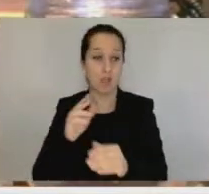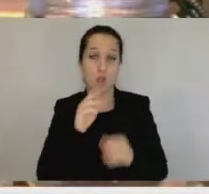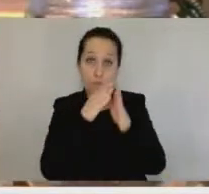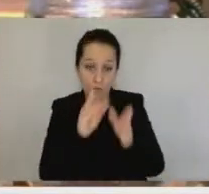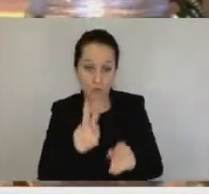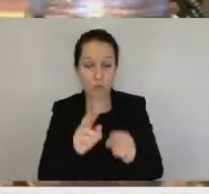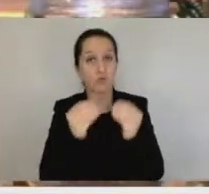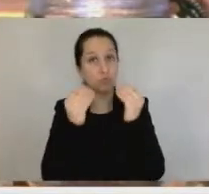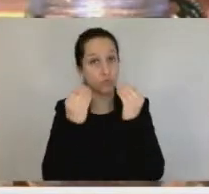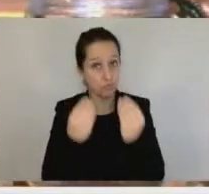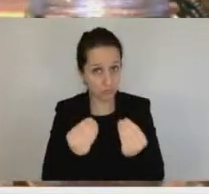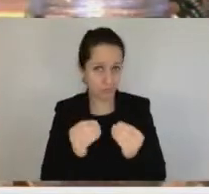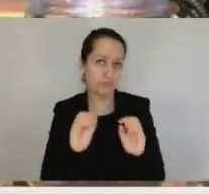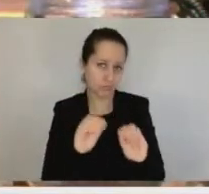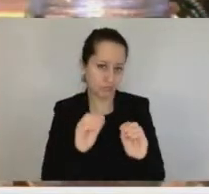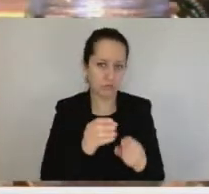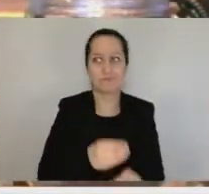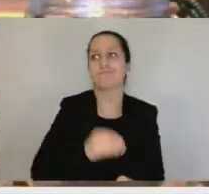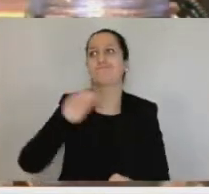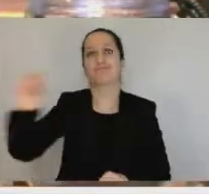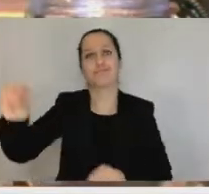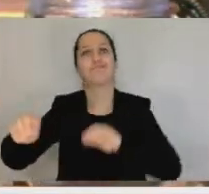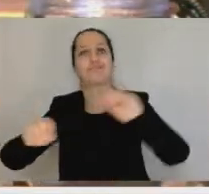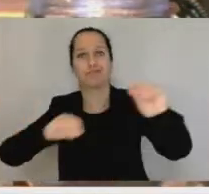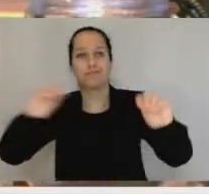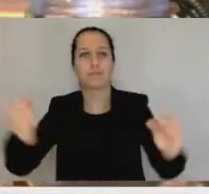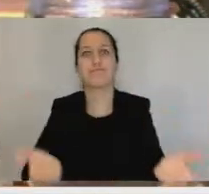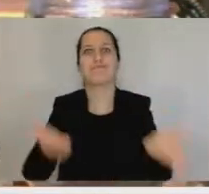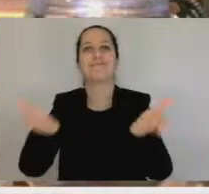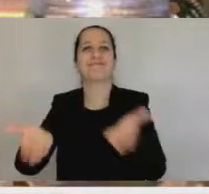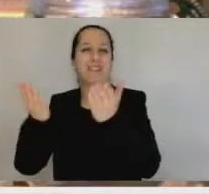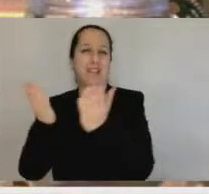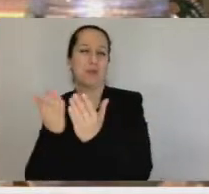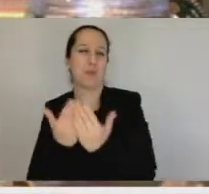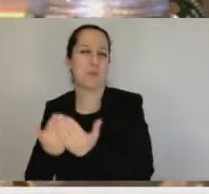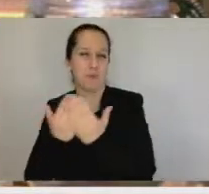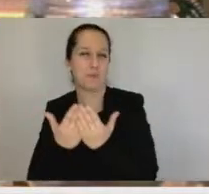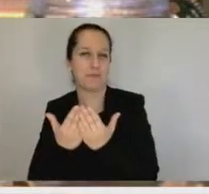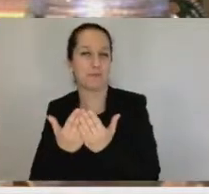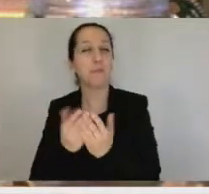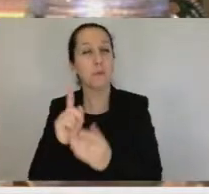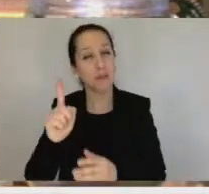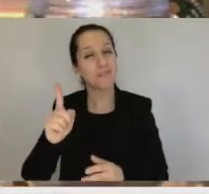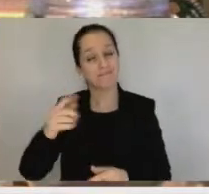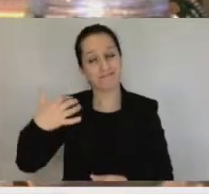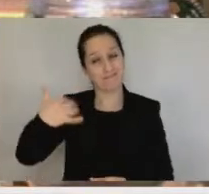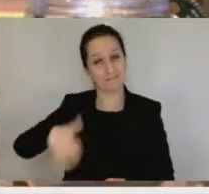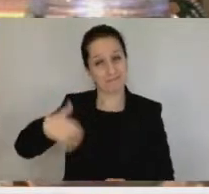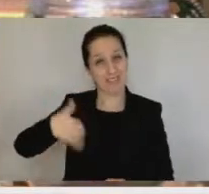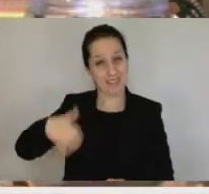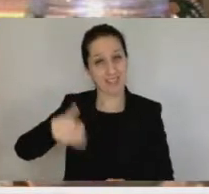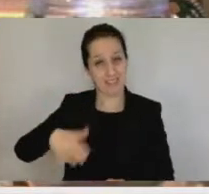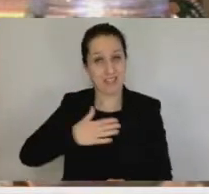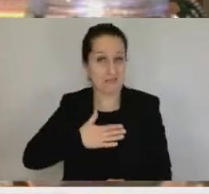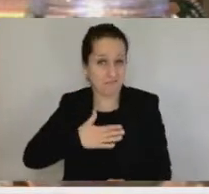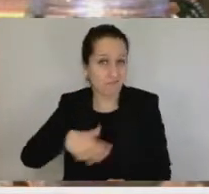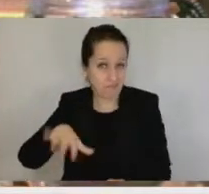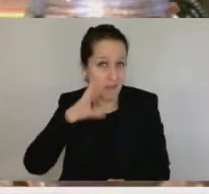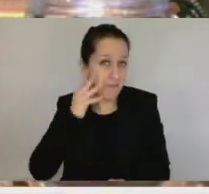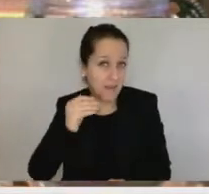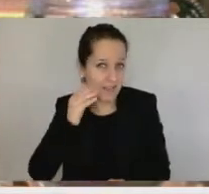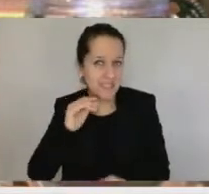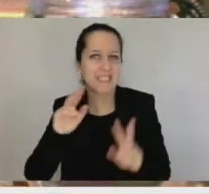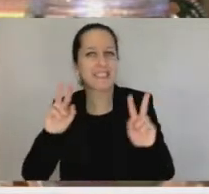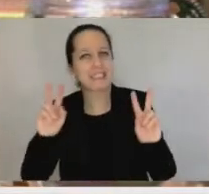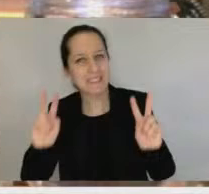sites. Now, in thinking about Argentina, I would say that there's a big role that the